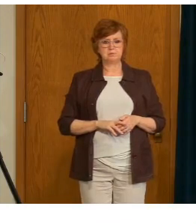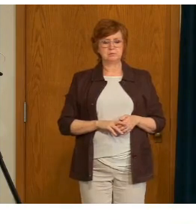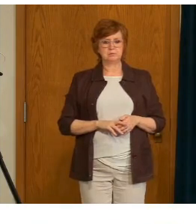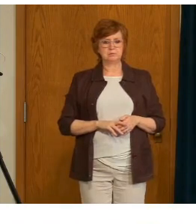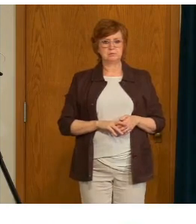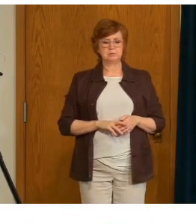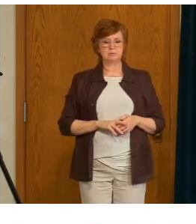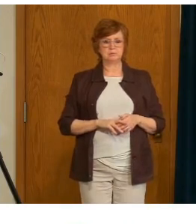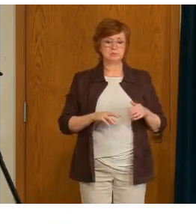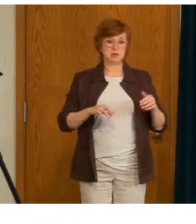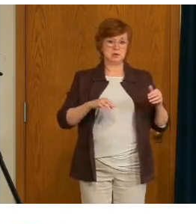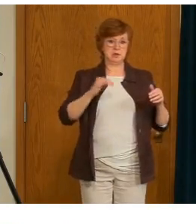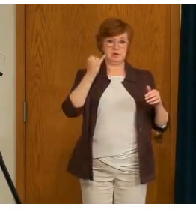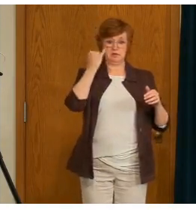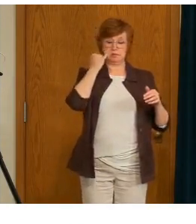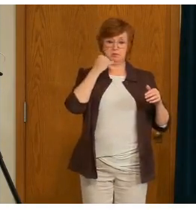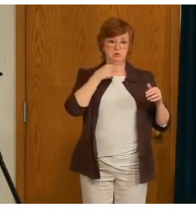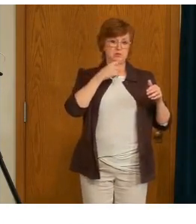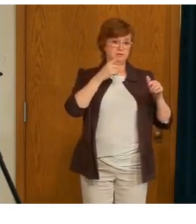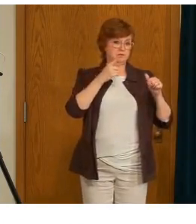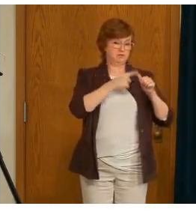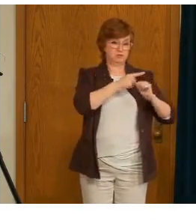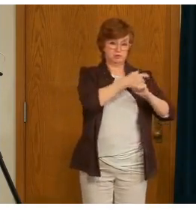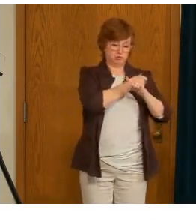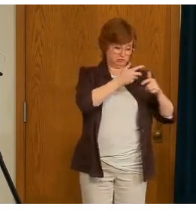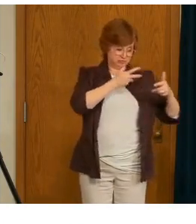transmission, both in terms of risk to ourselves and to